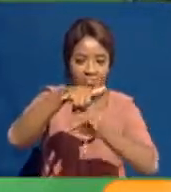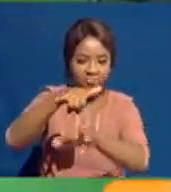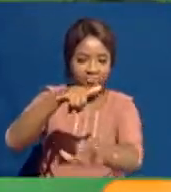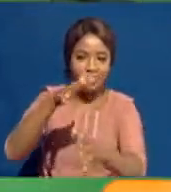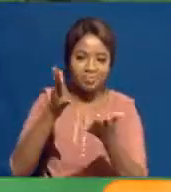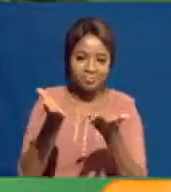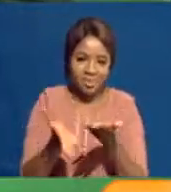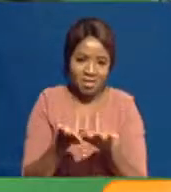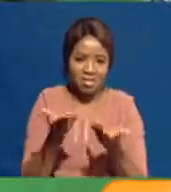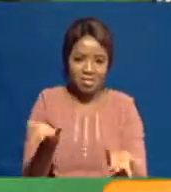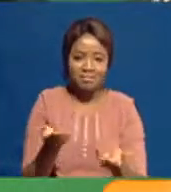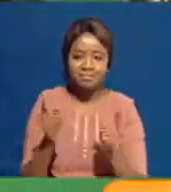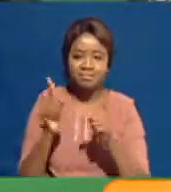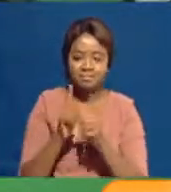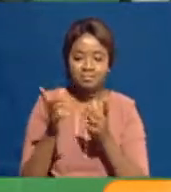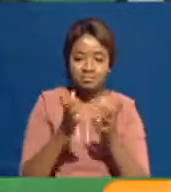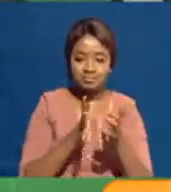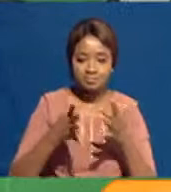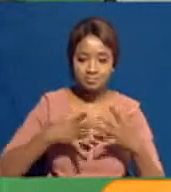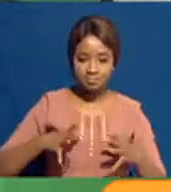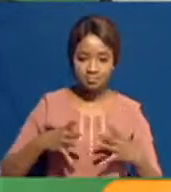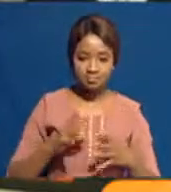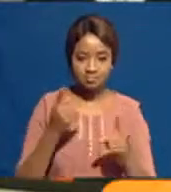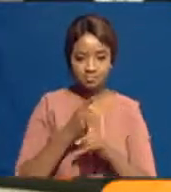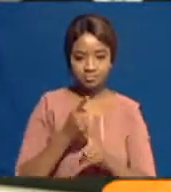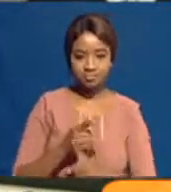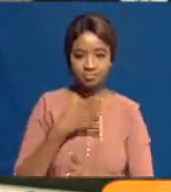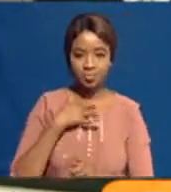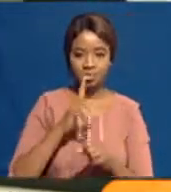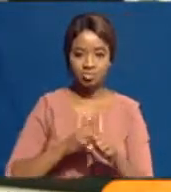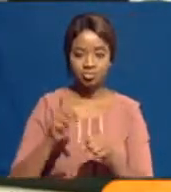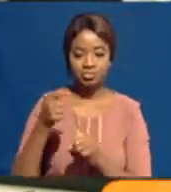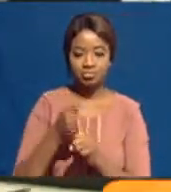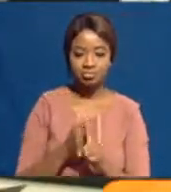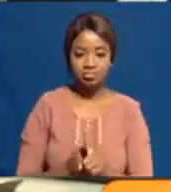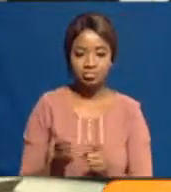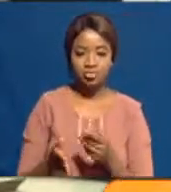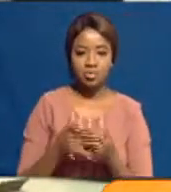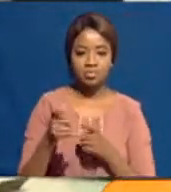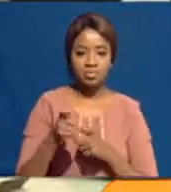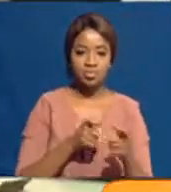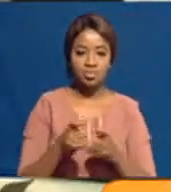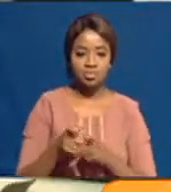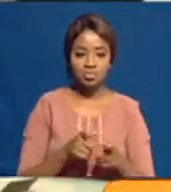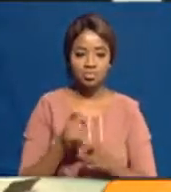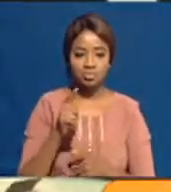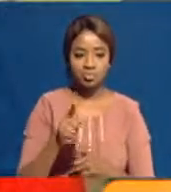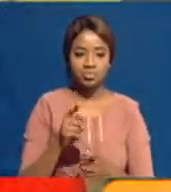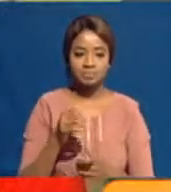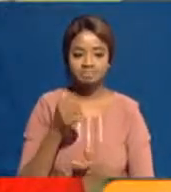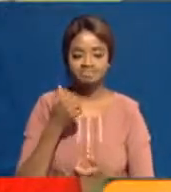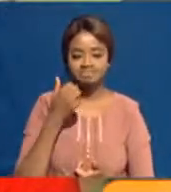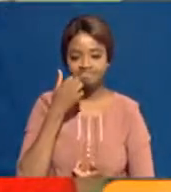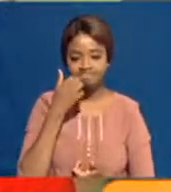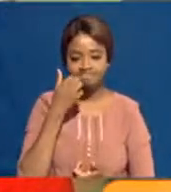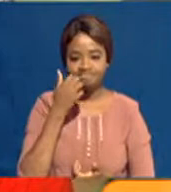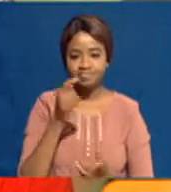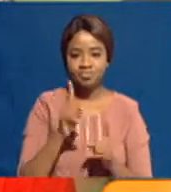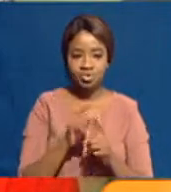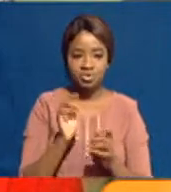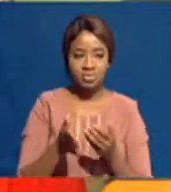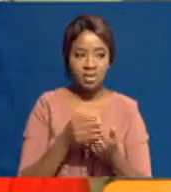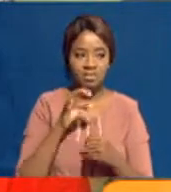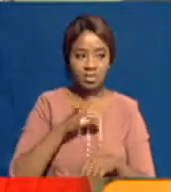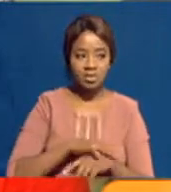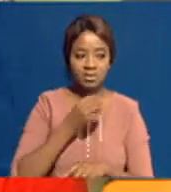Smallholder farmers are coming together in adopting these tools to control diseases and improve production. Now with the data collected from the